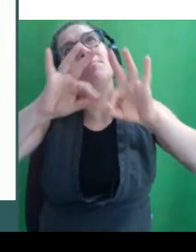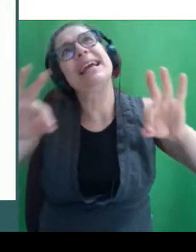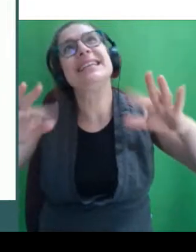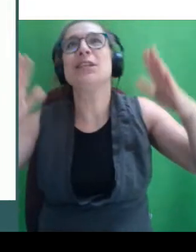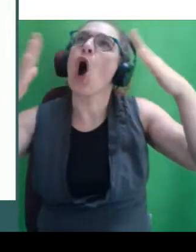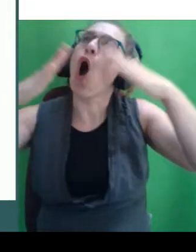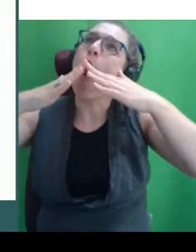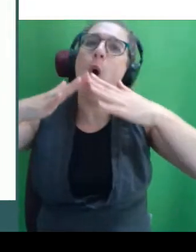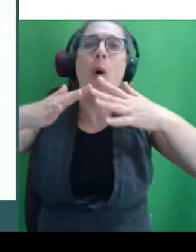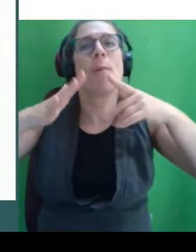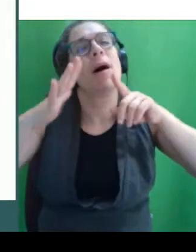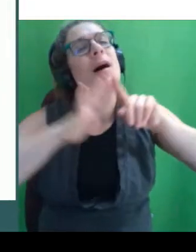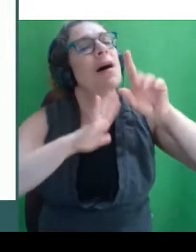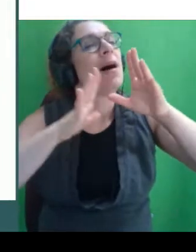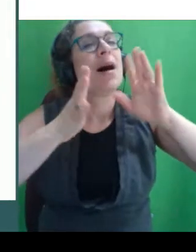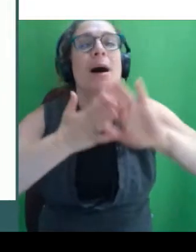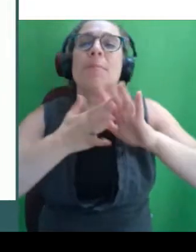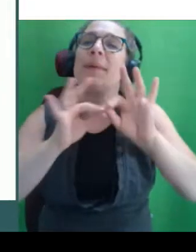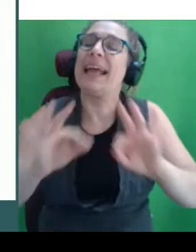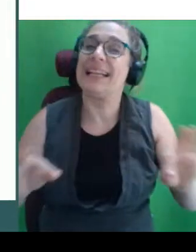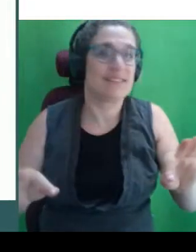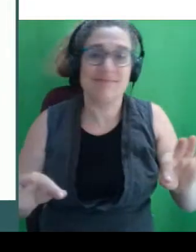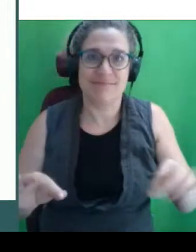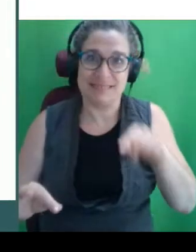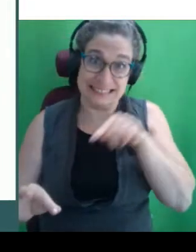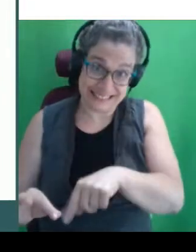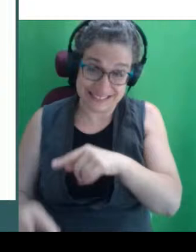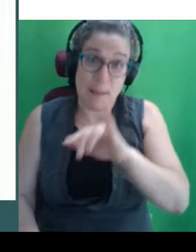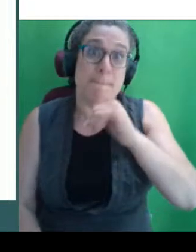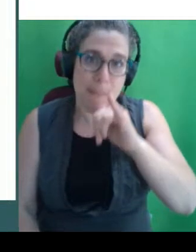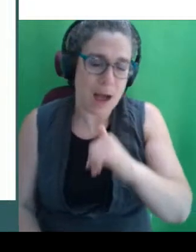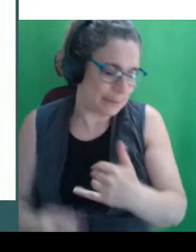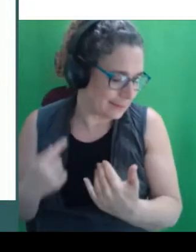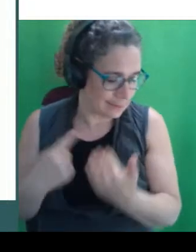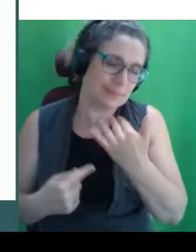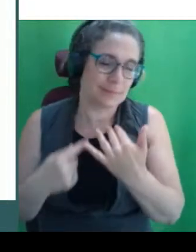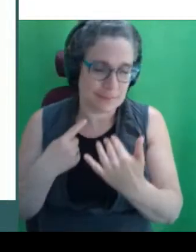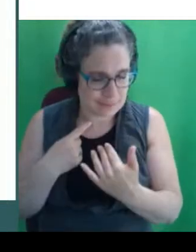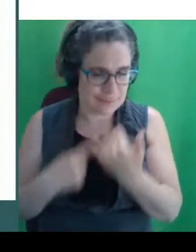and have that beautiful experience. It may become